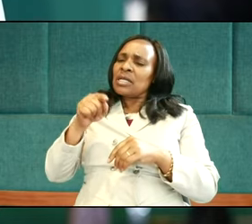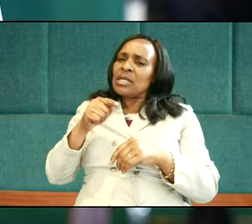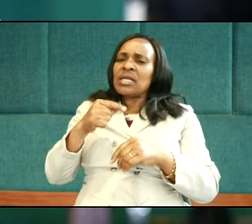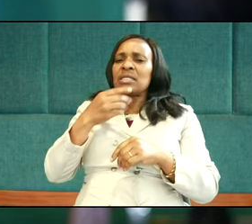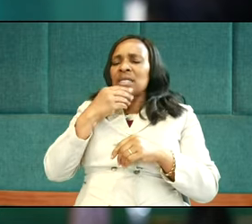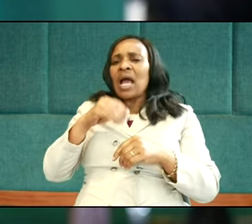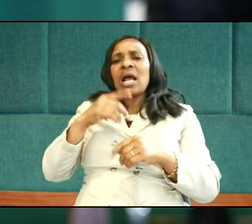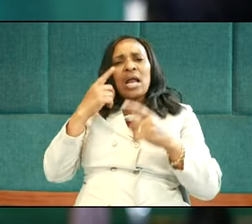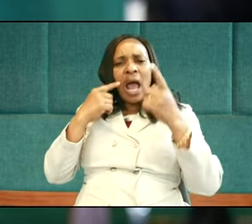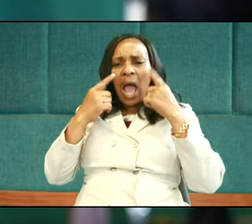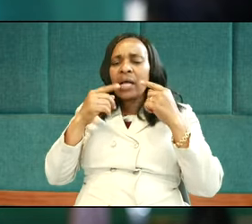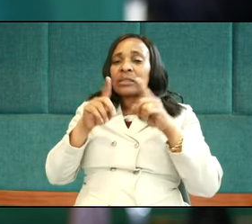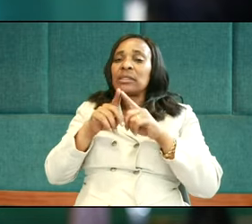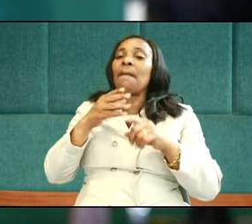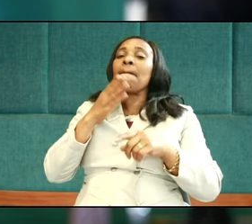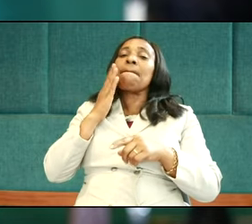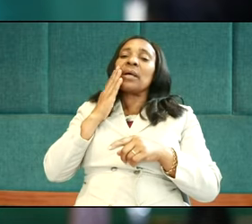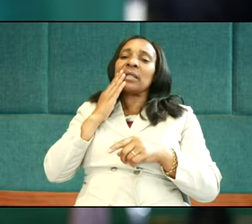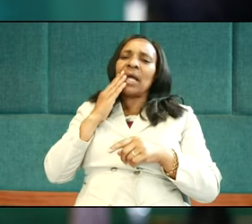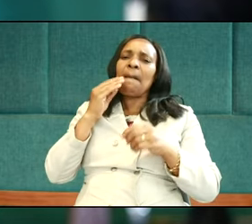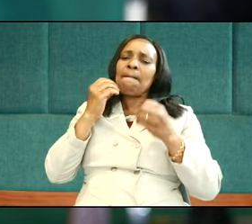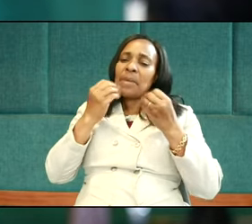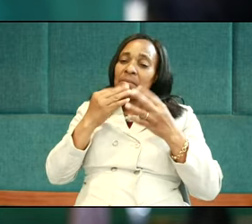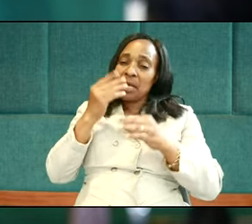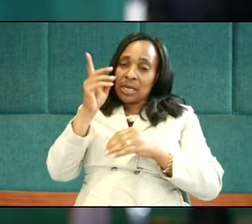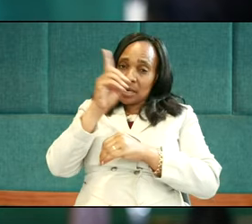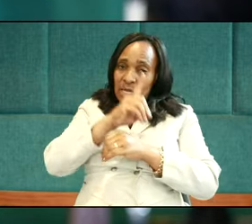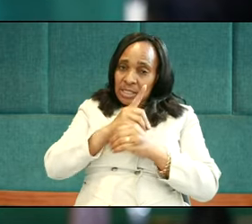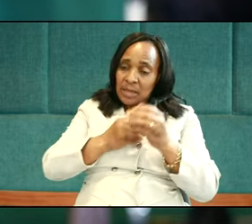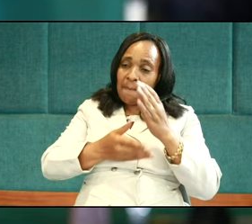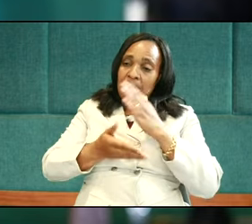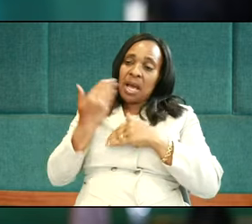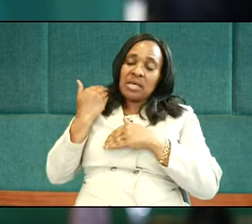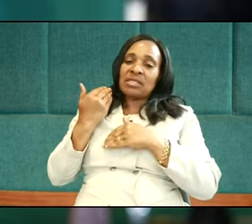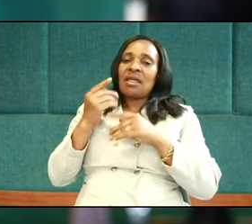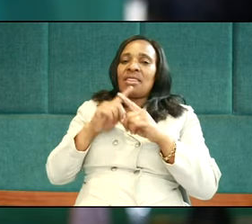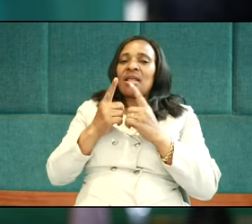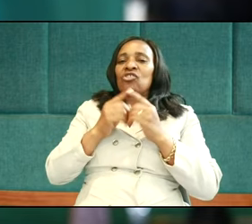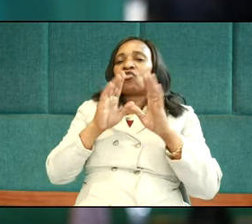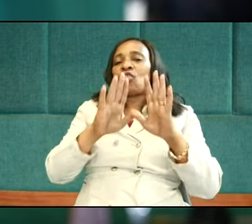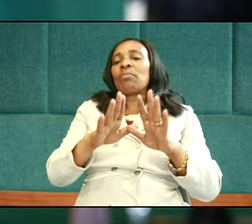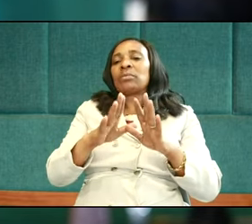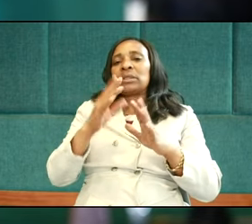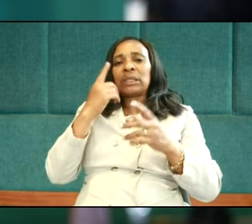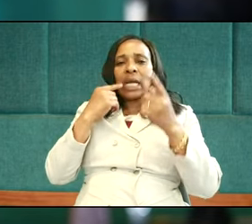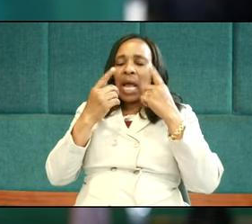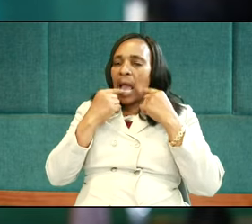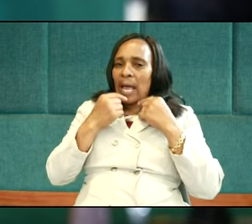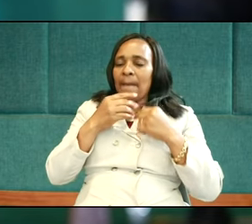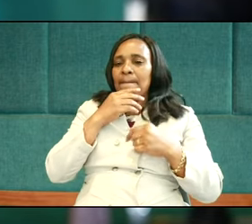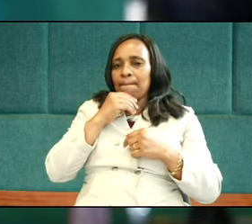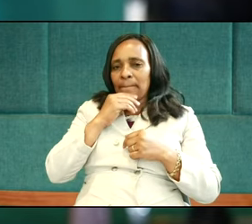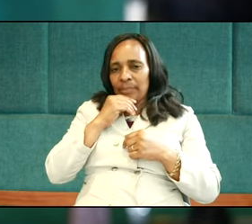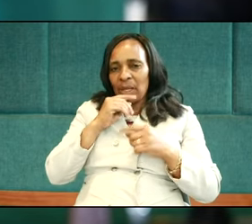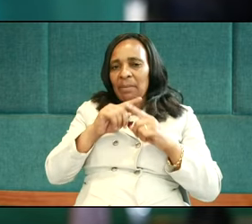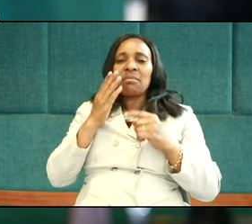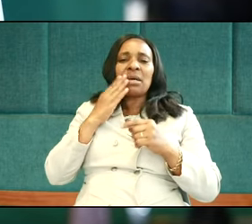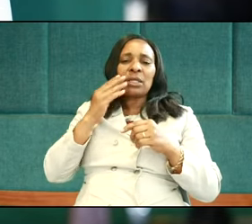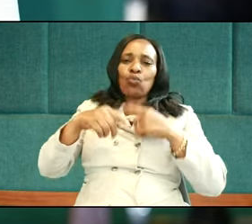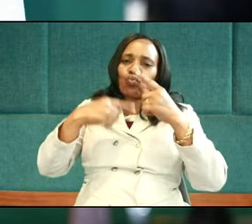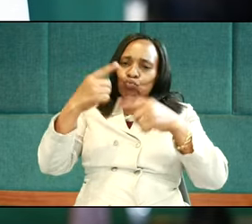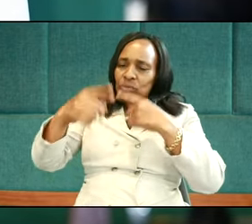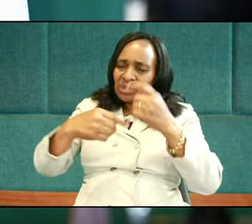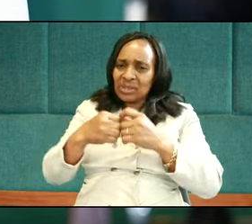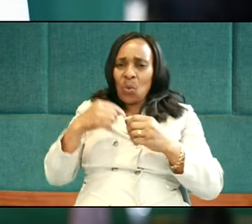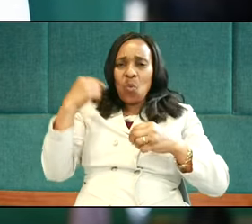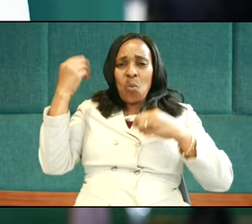well. Several days passed and Sudip stopped crying, but mother kept on crying. She was worried